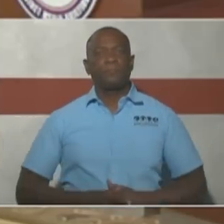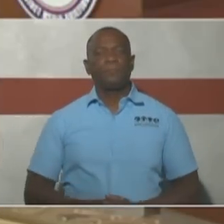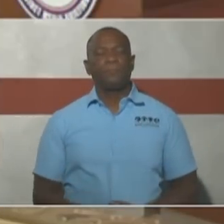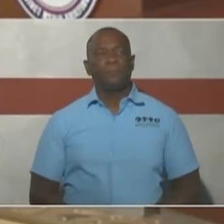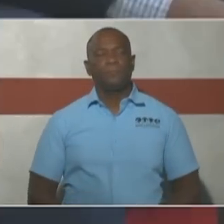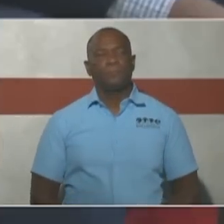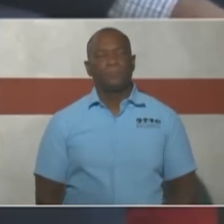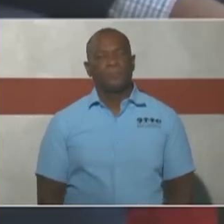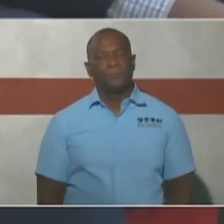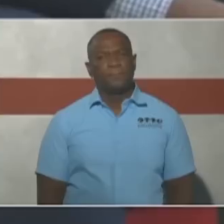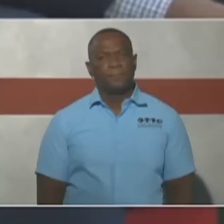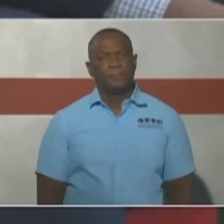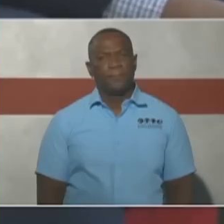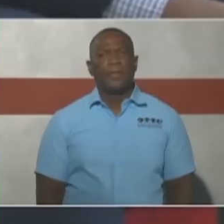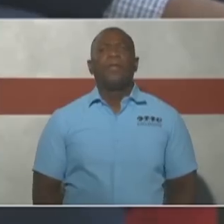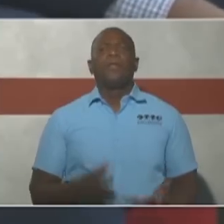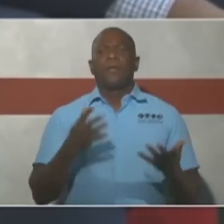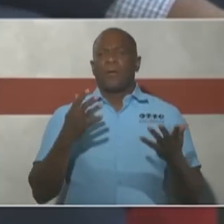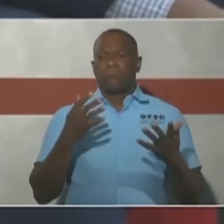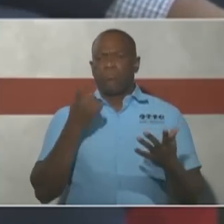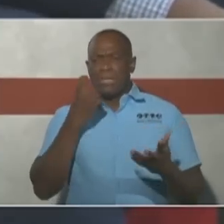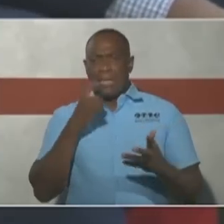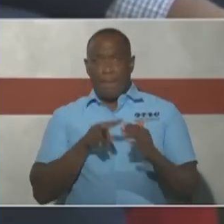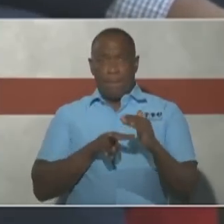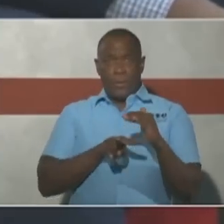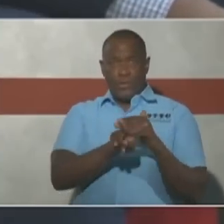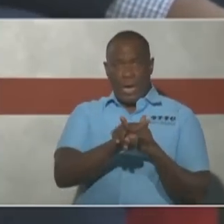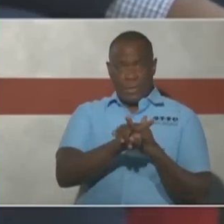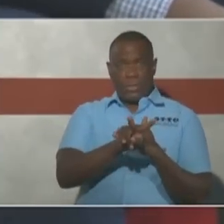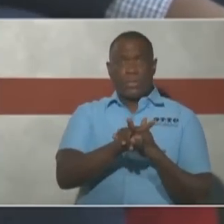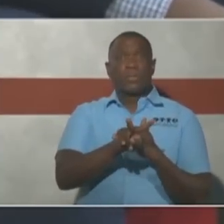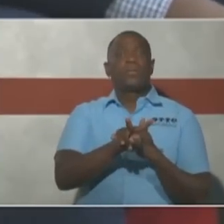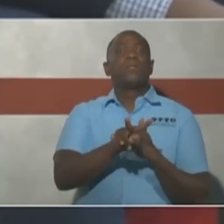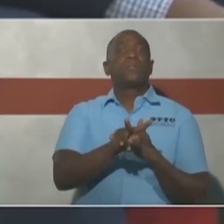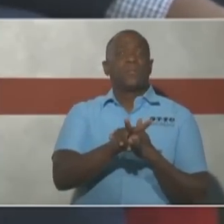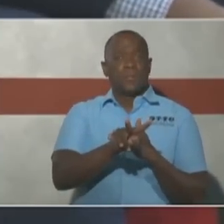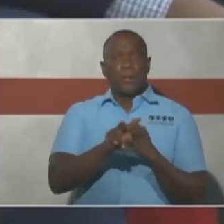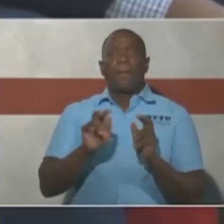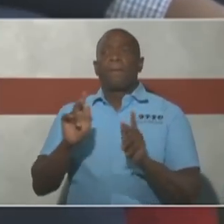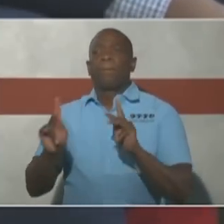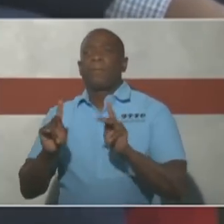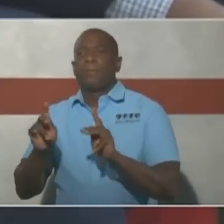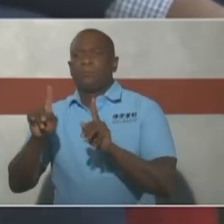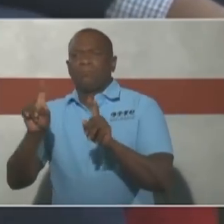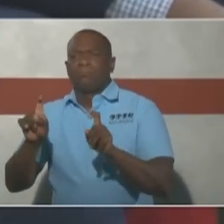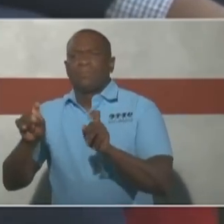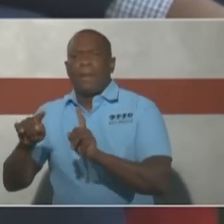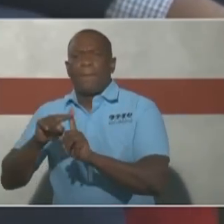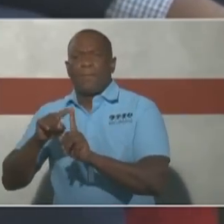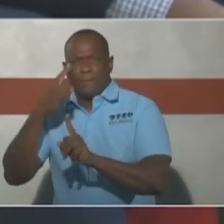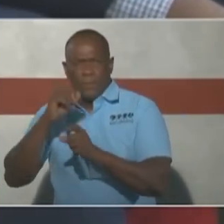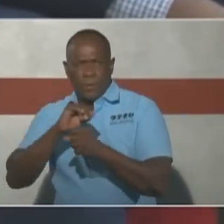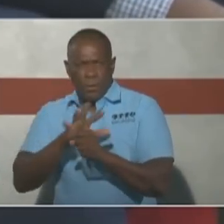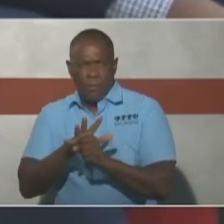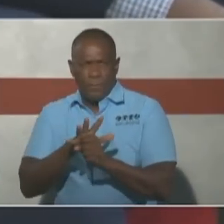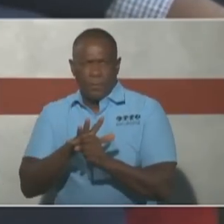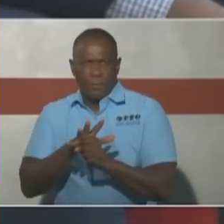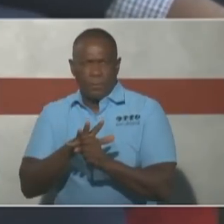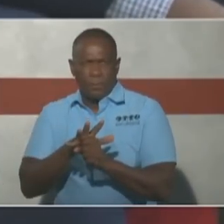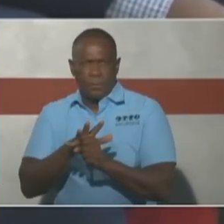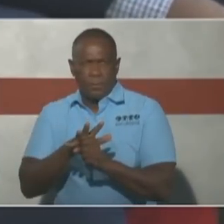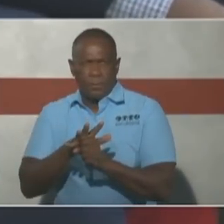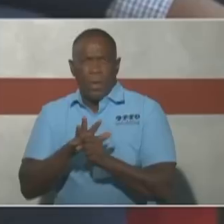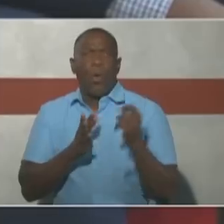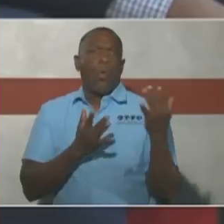the data coming back in terms of waning immunity and on all of that, and of course hybrid immunity with vaccination plus infection. So all of